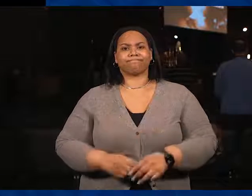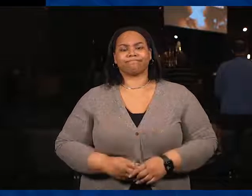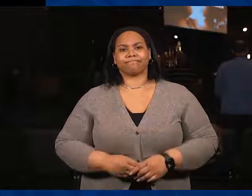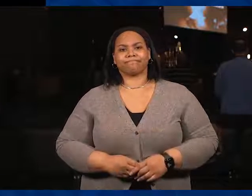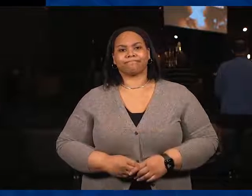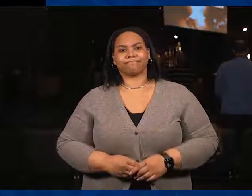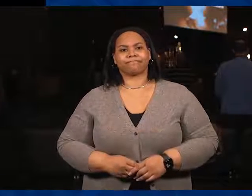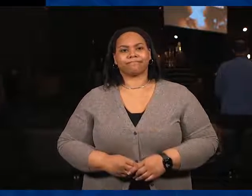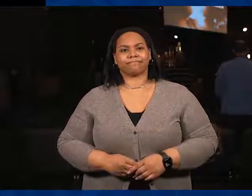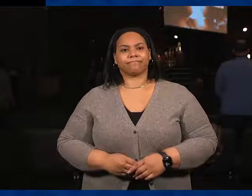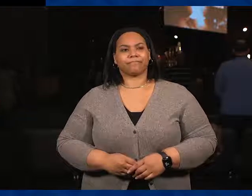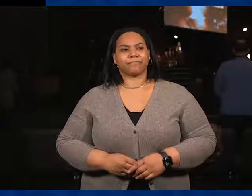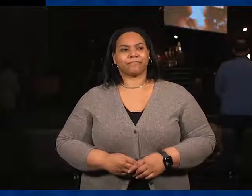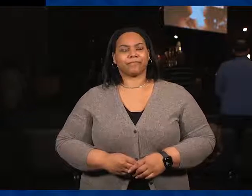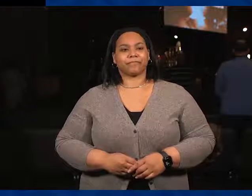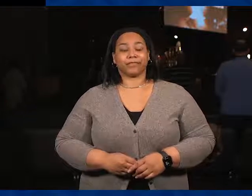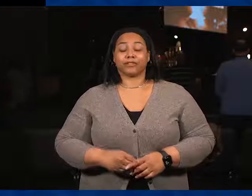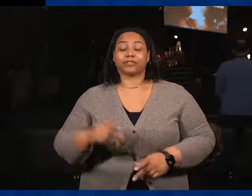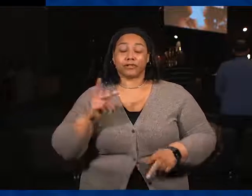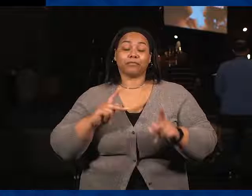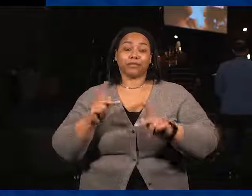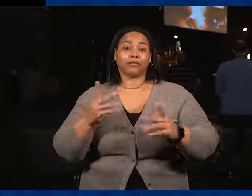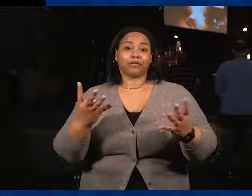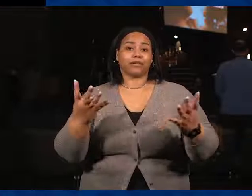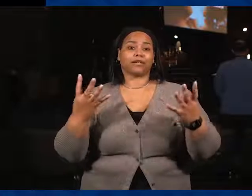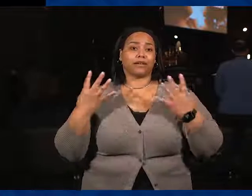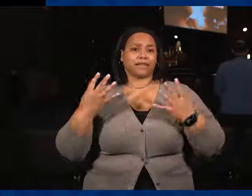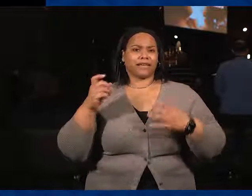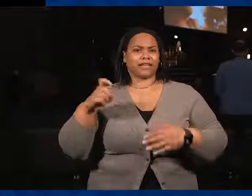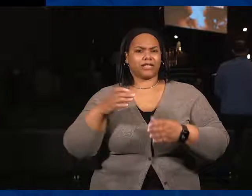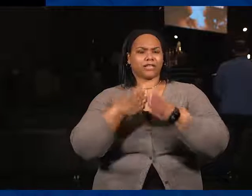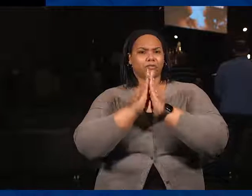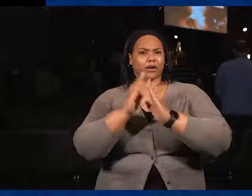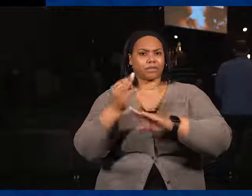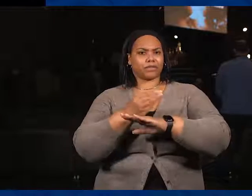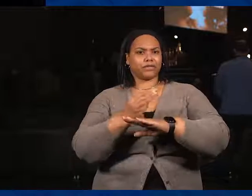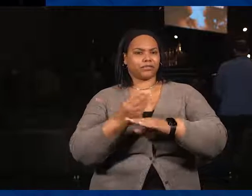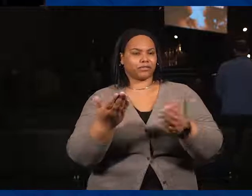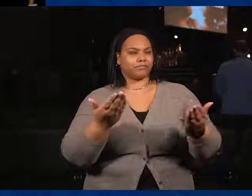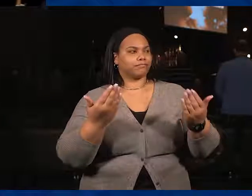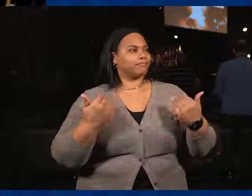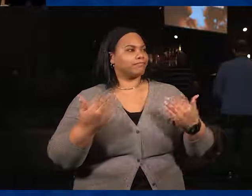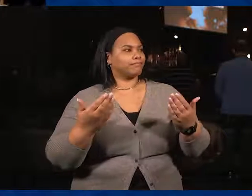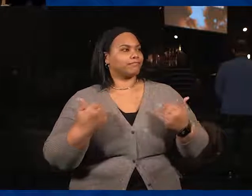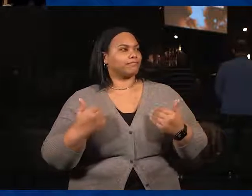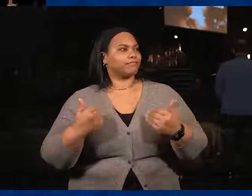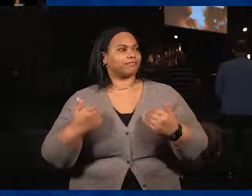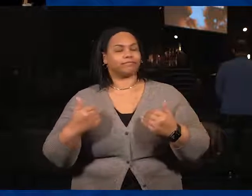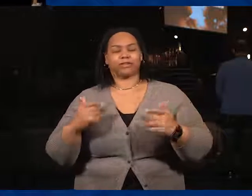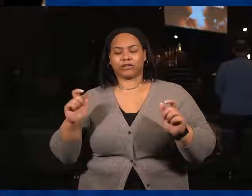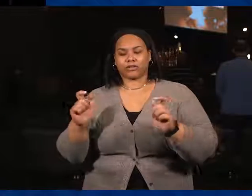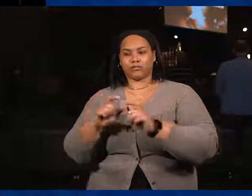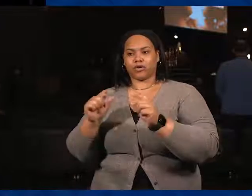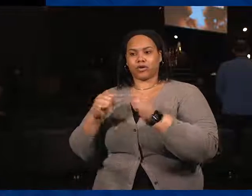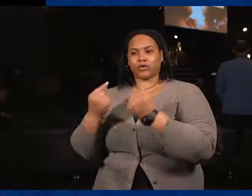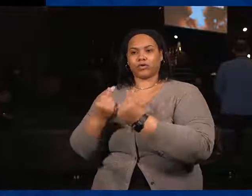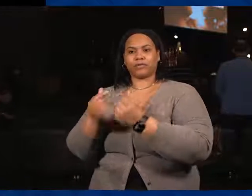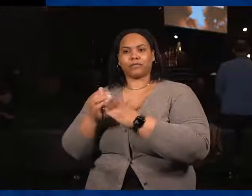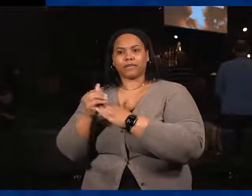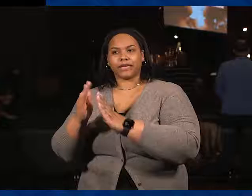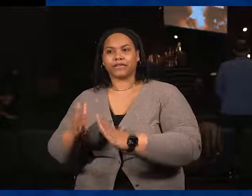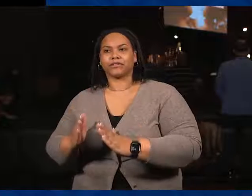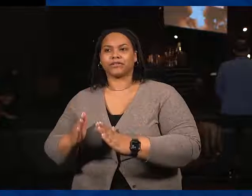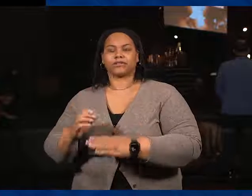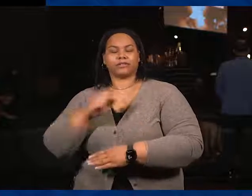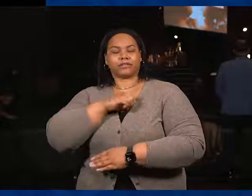And listen, if you, we've got people starting to come, and I need to ask our prayer ministry to come forward, our small group leaders to come forward, our staff to come forward. Those of you